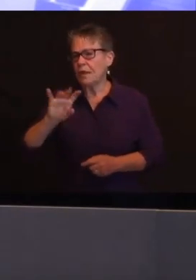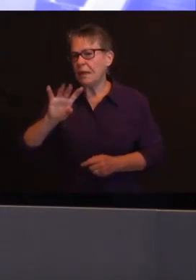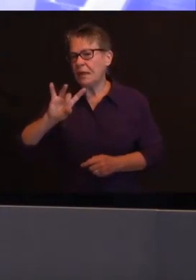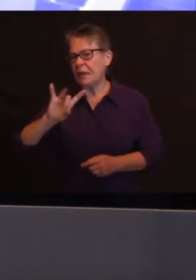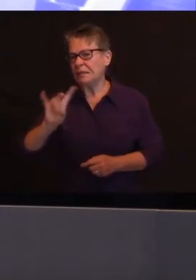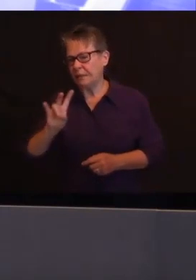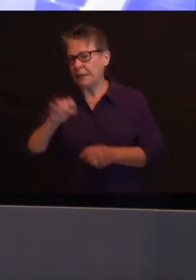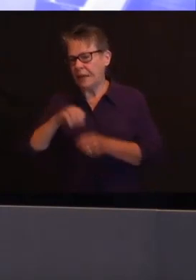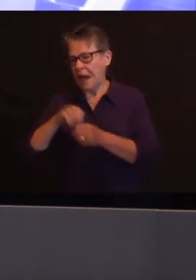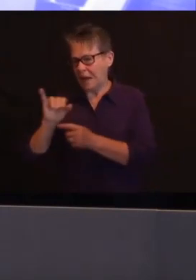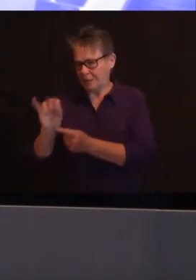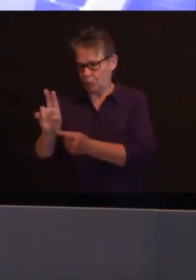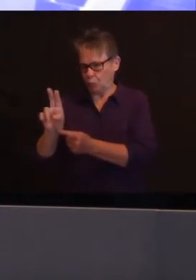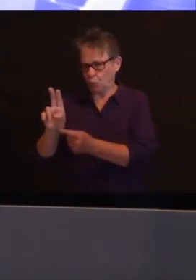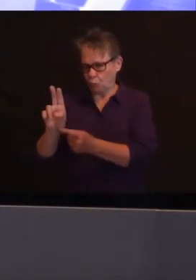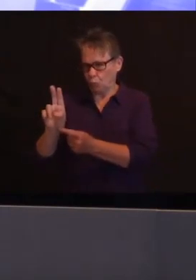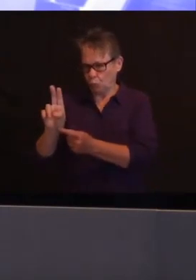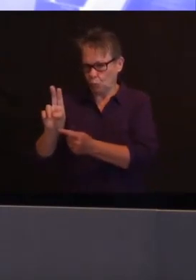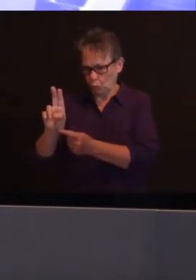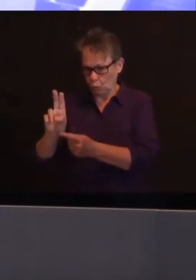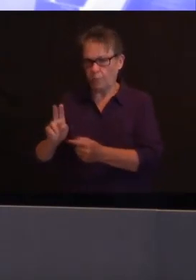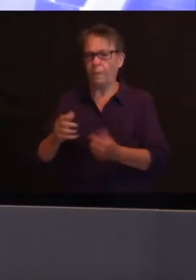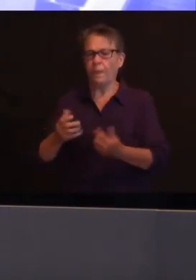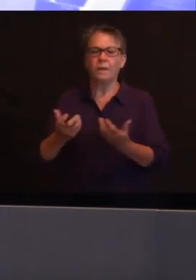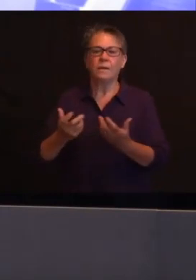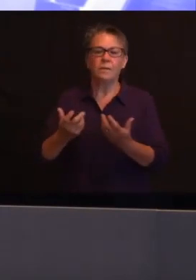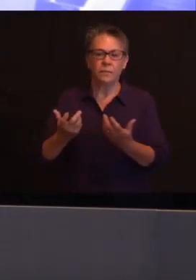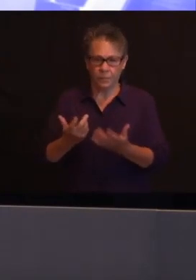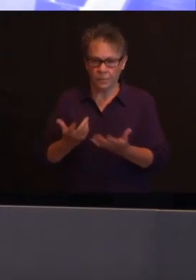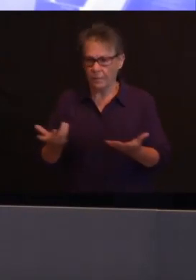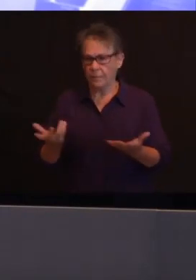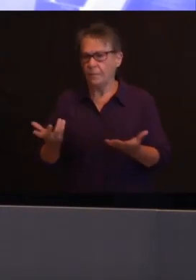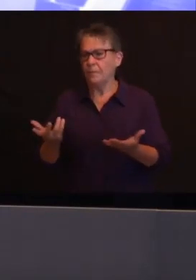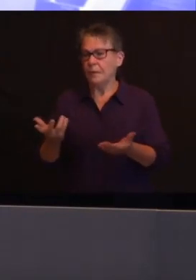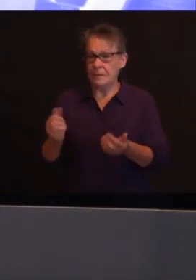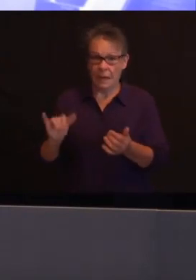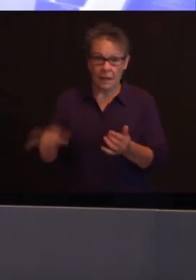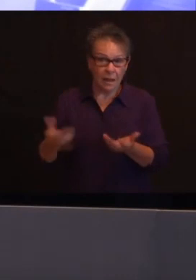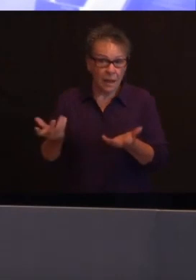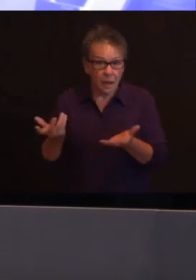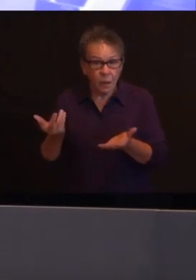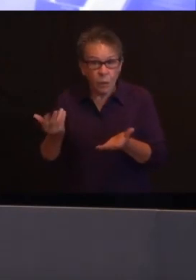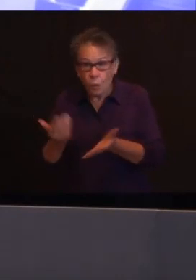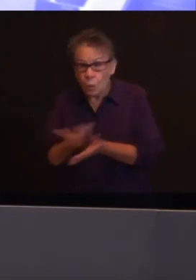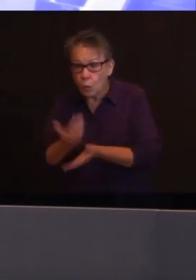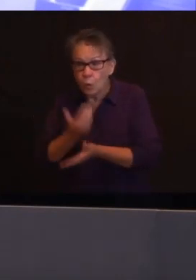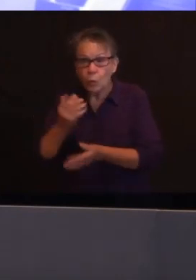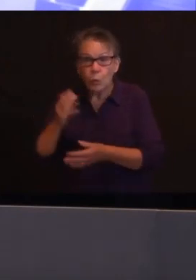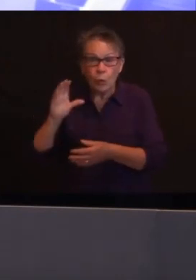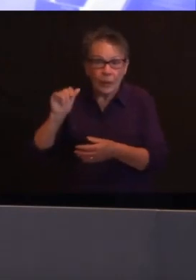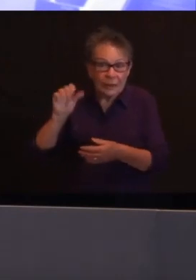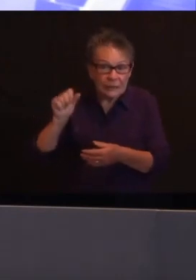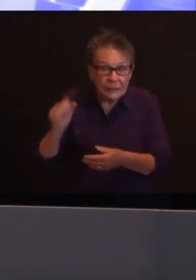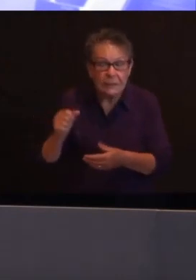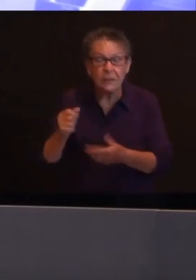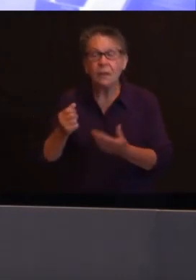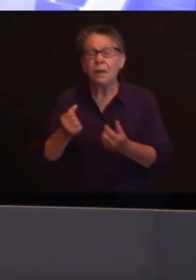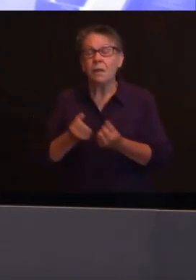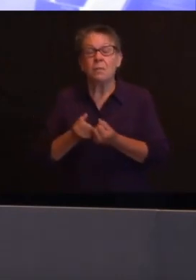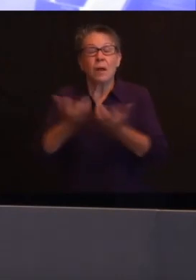cases to report of multisystem inflammatory syndrome in children, so the total remains at 51 cases in the